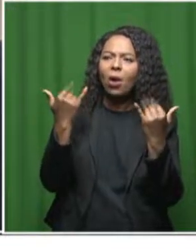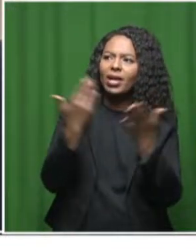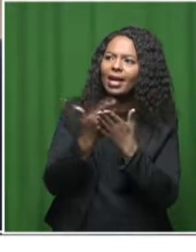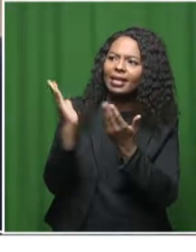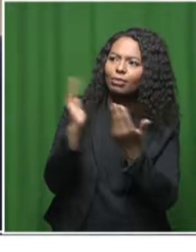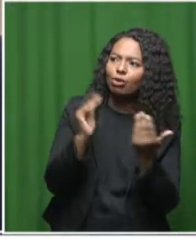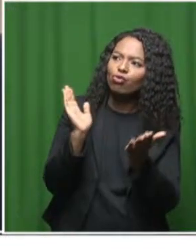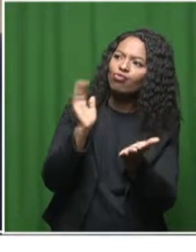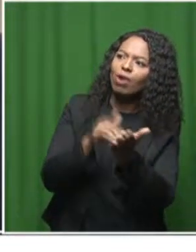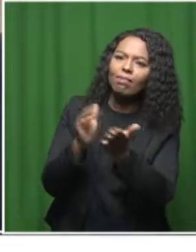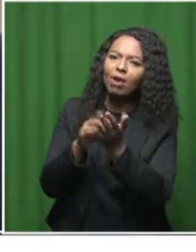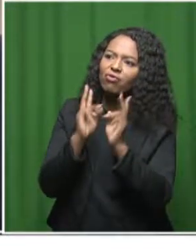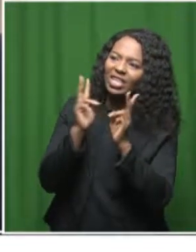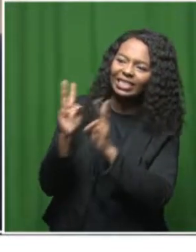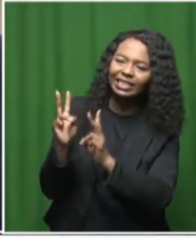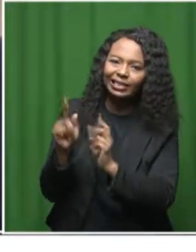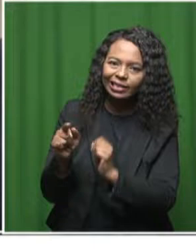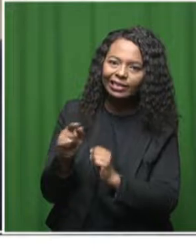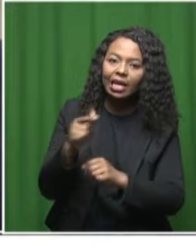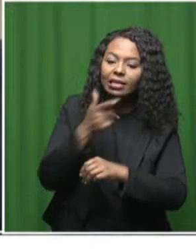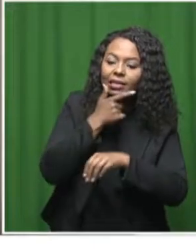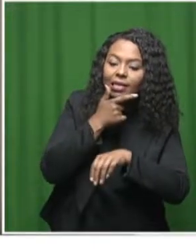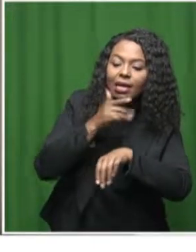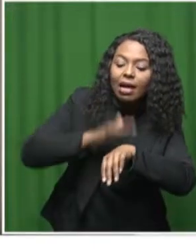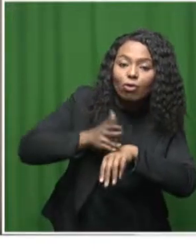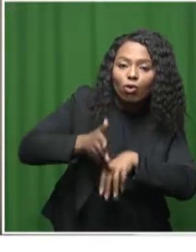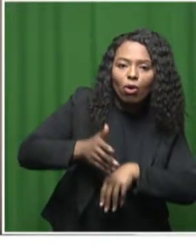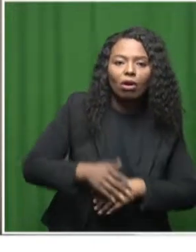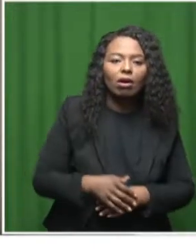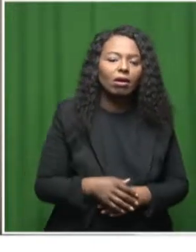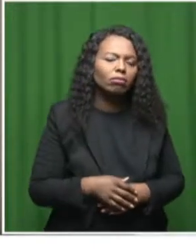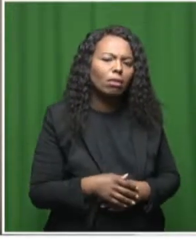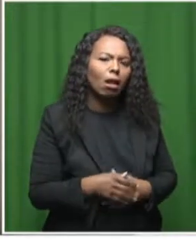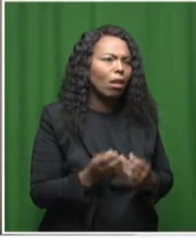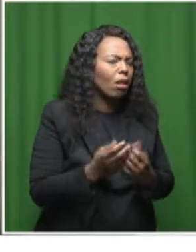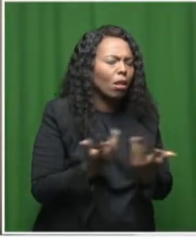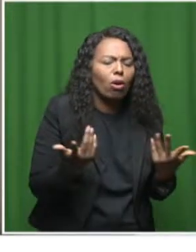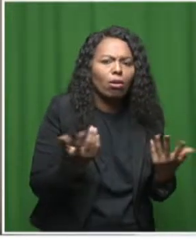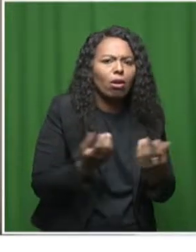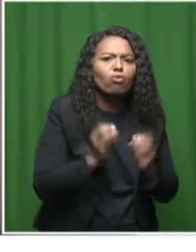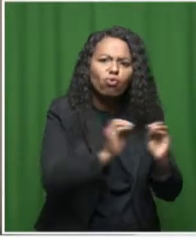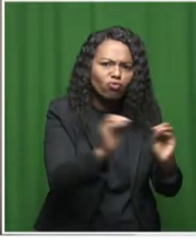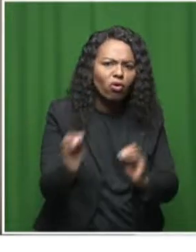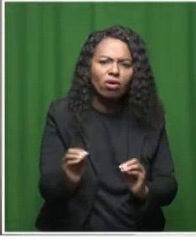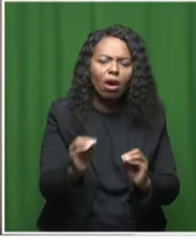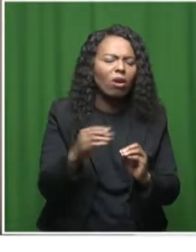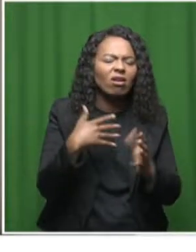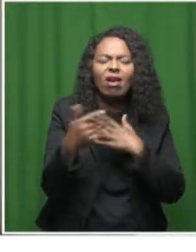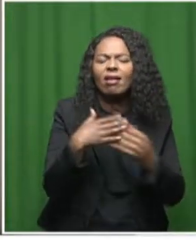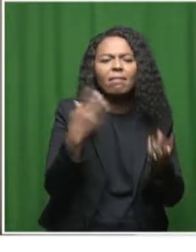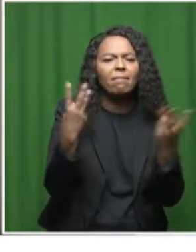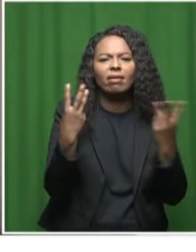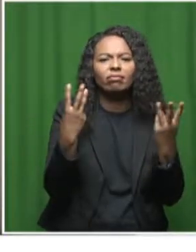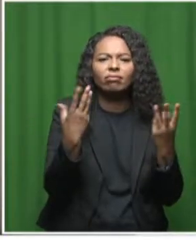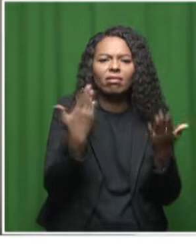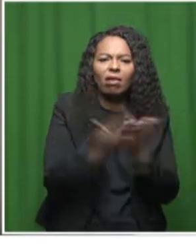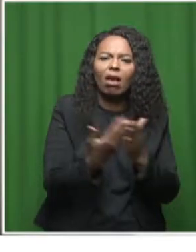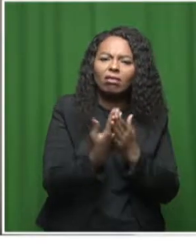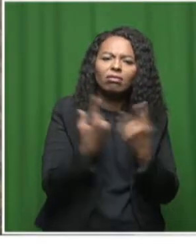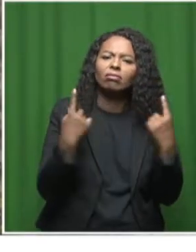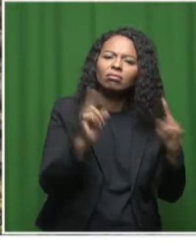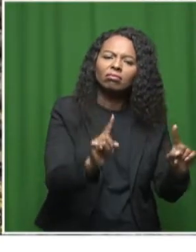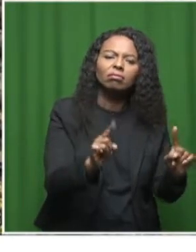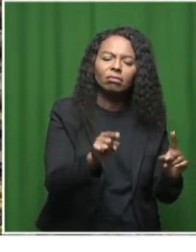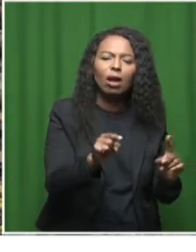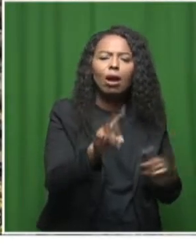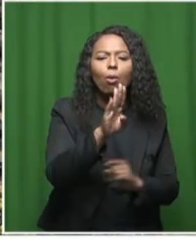season? Well, there's a little bit for everybody. What we do have is, if you go quite far up the